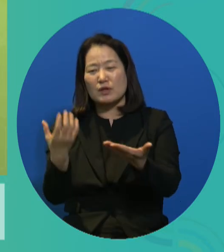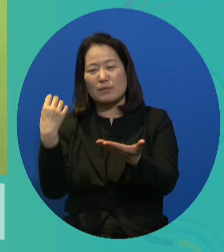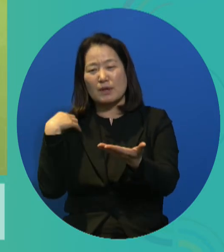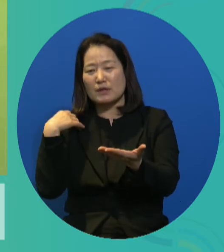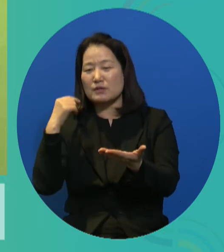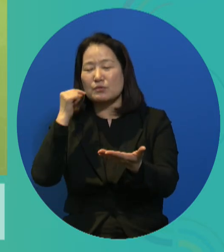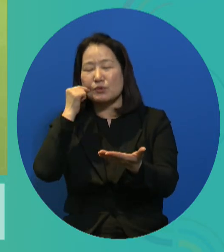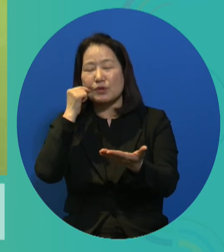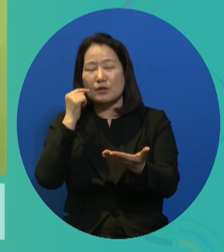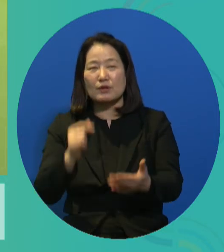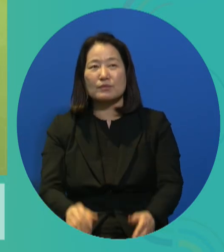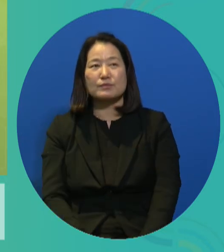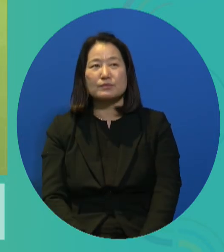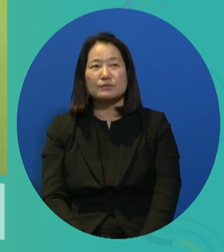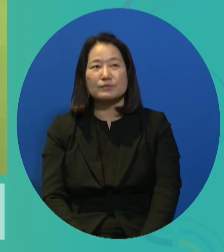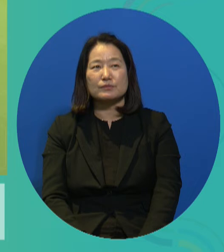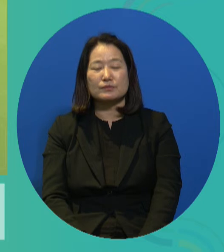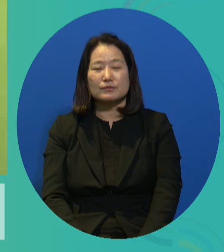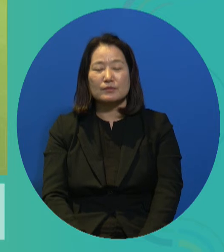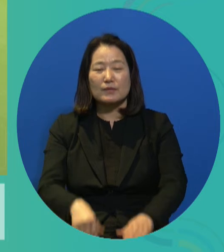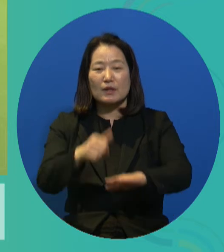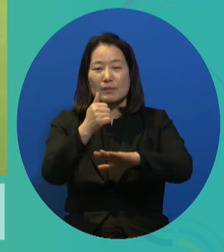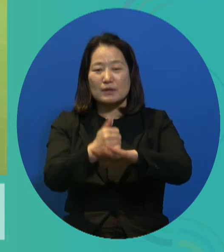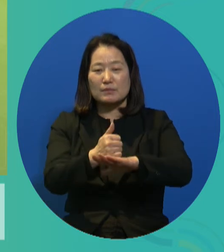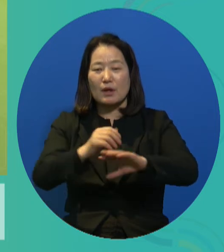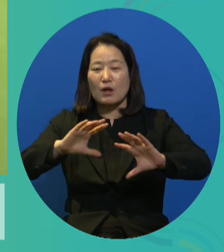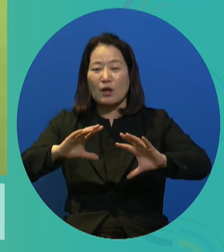be the central authority in charge of overseeing these different